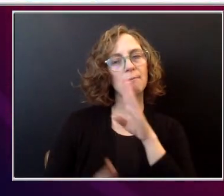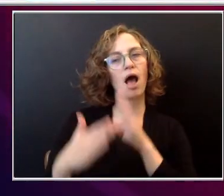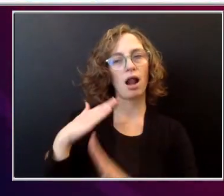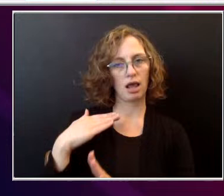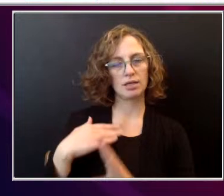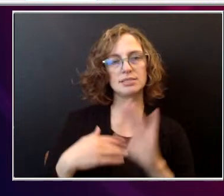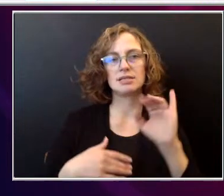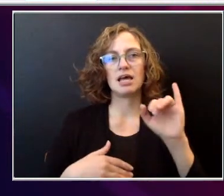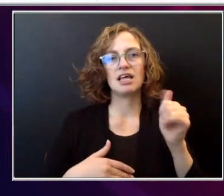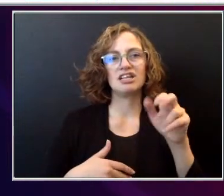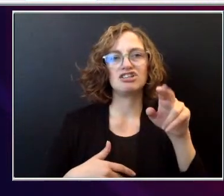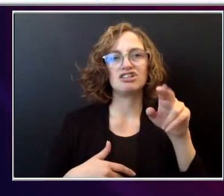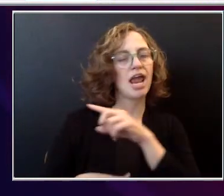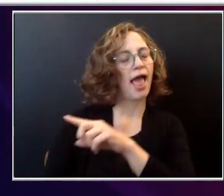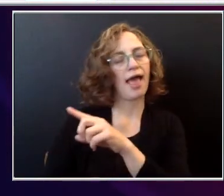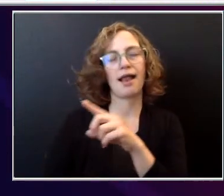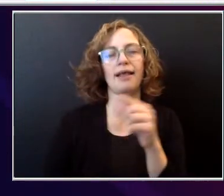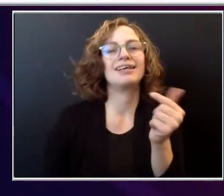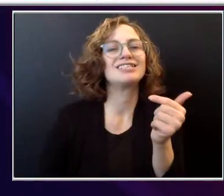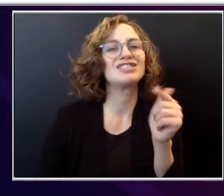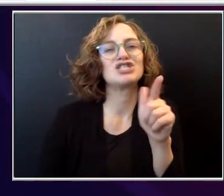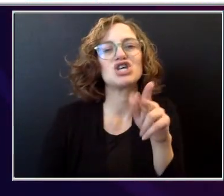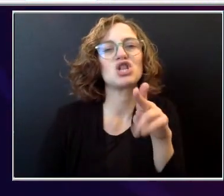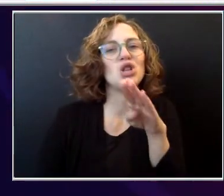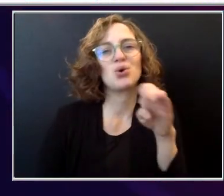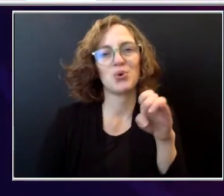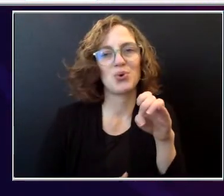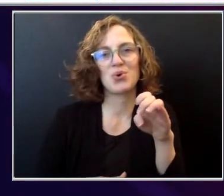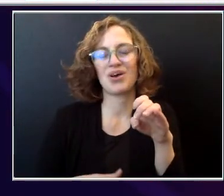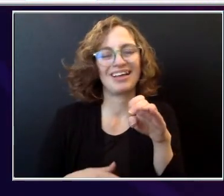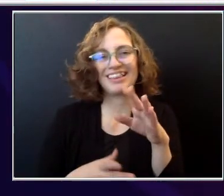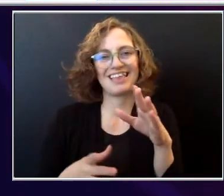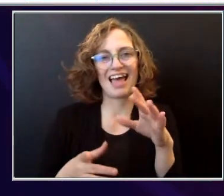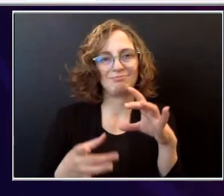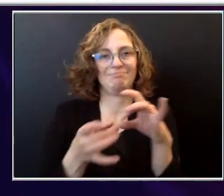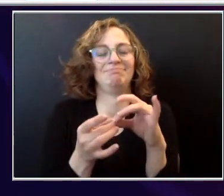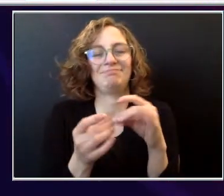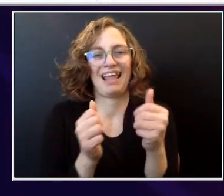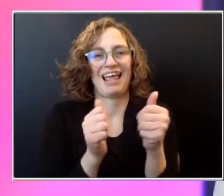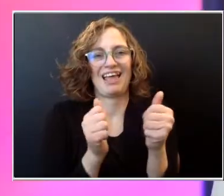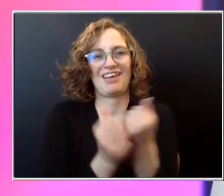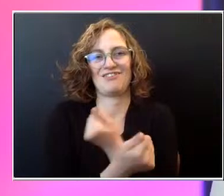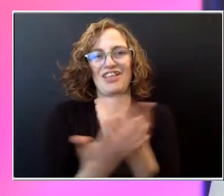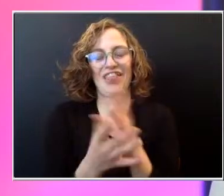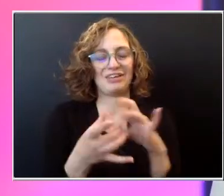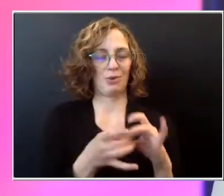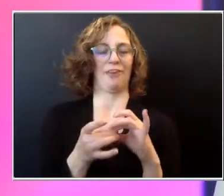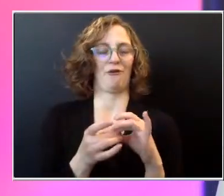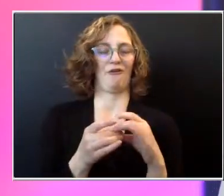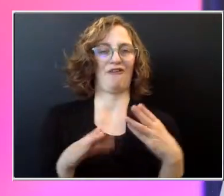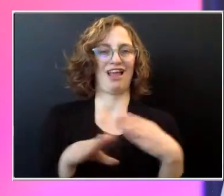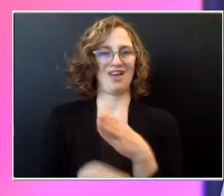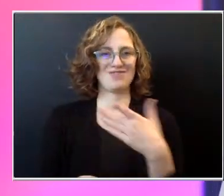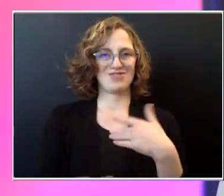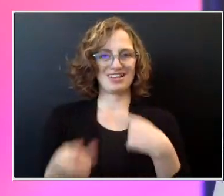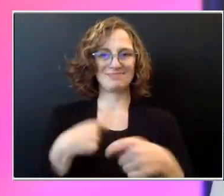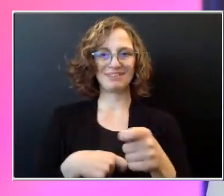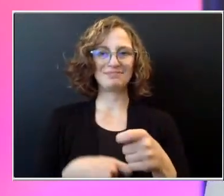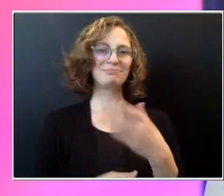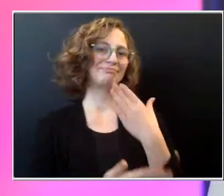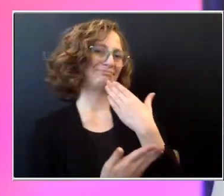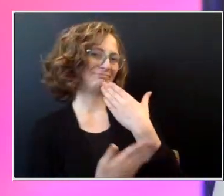glue that holds it together after transplant. So I appreciate you saying that. I try really hard. I really love what I